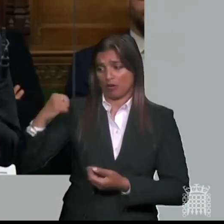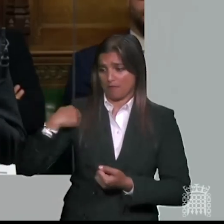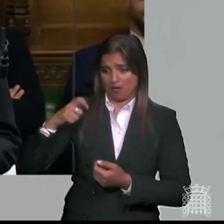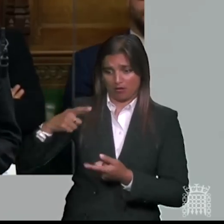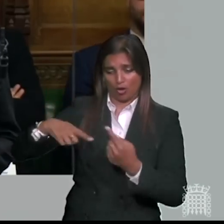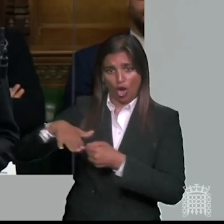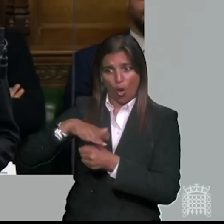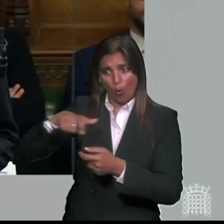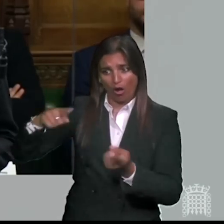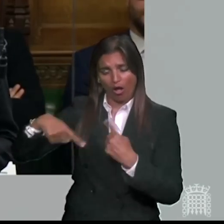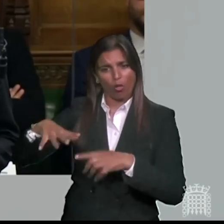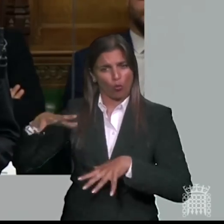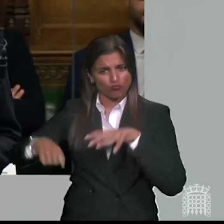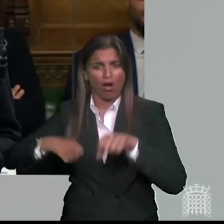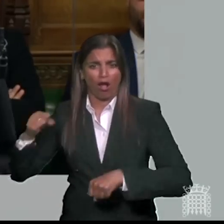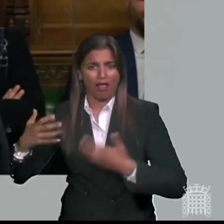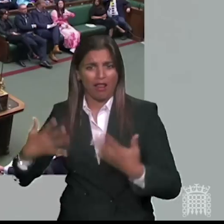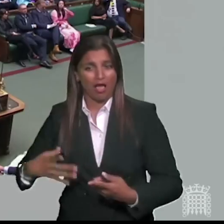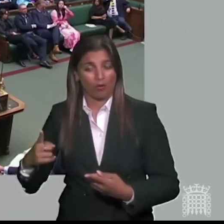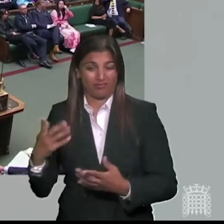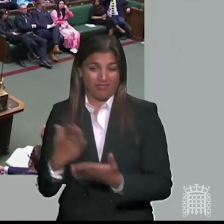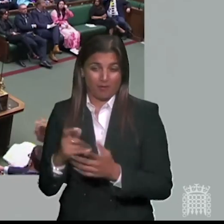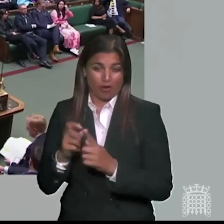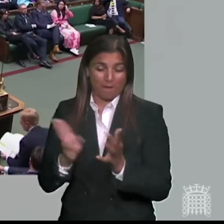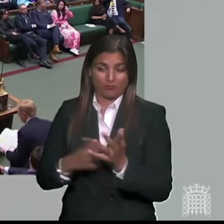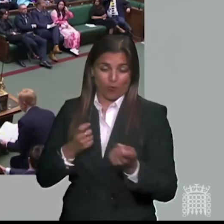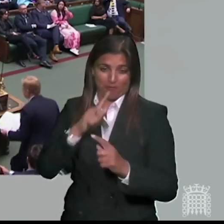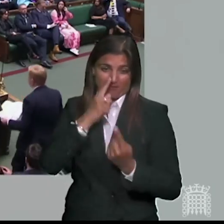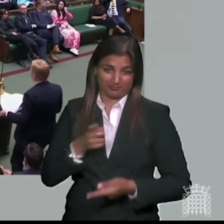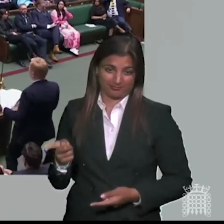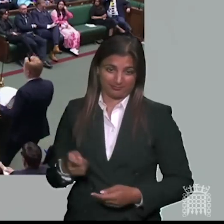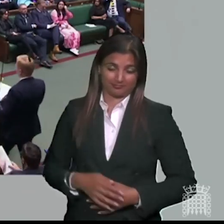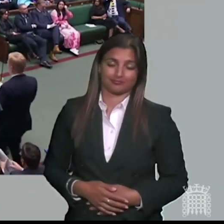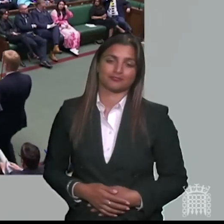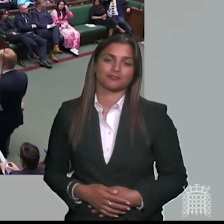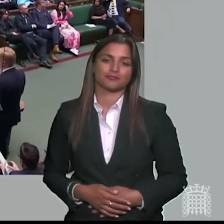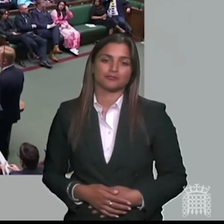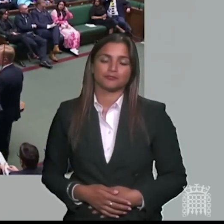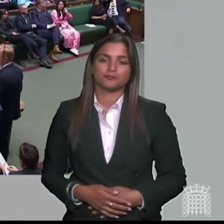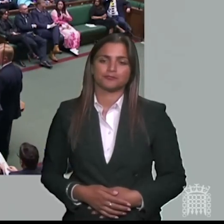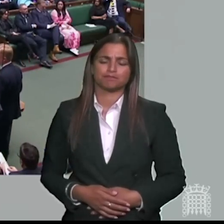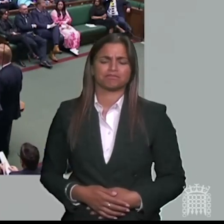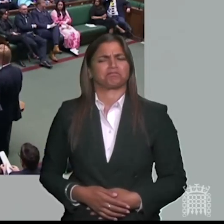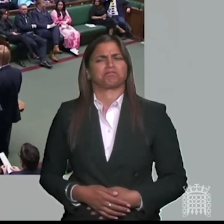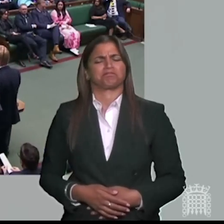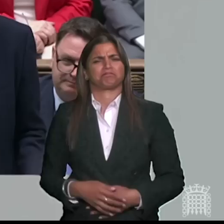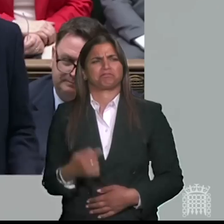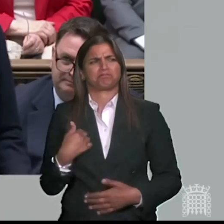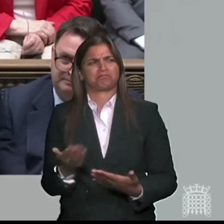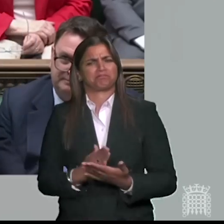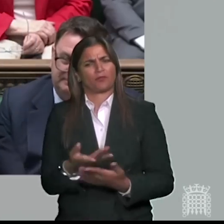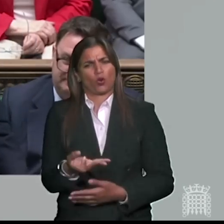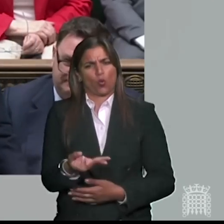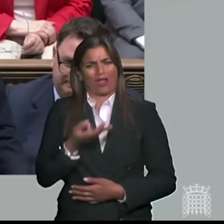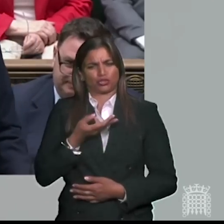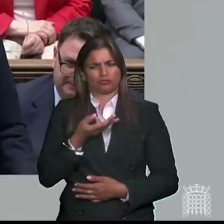hard, he's bitten off more than he can chew, hasn't he? Yeah. Well, I'm not sure that there was a question